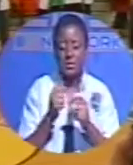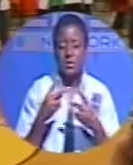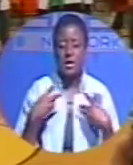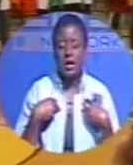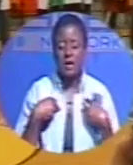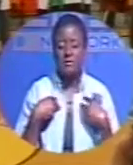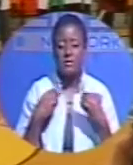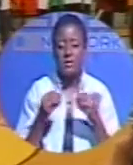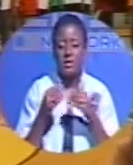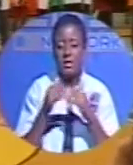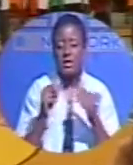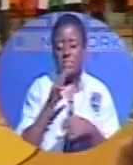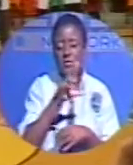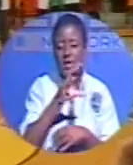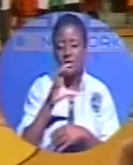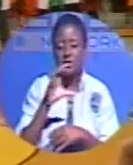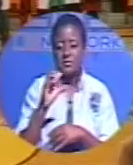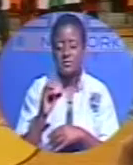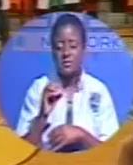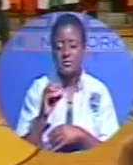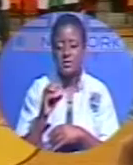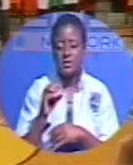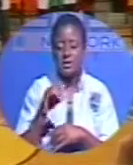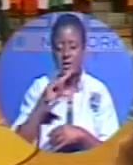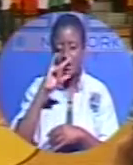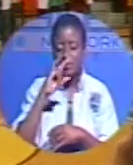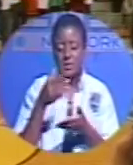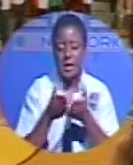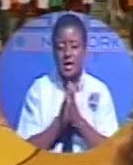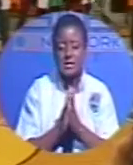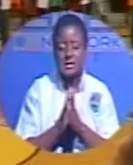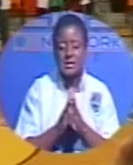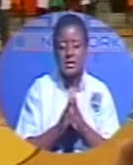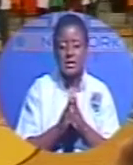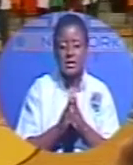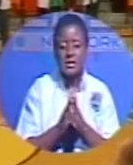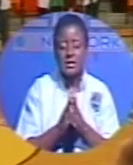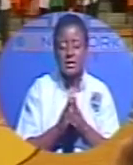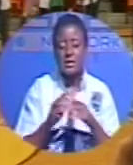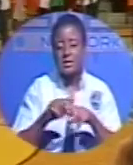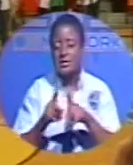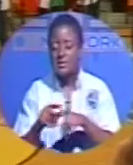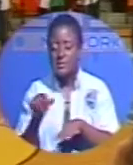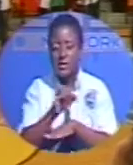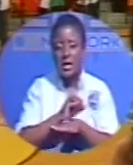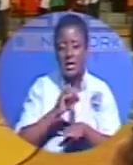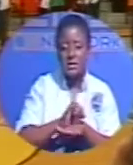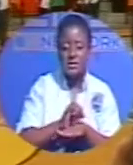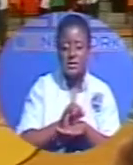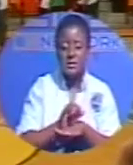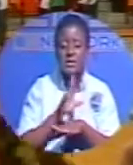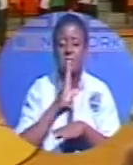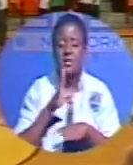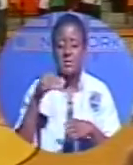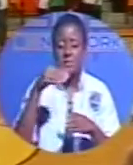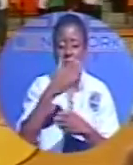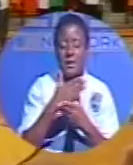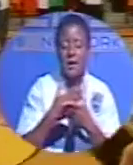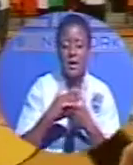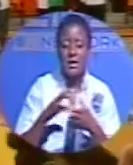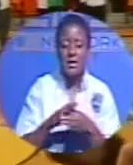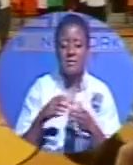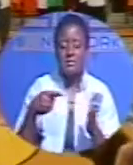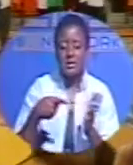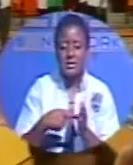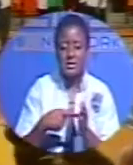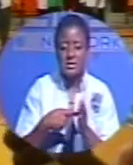350 kids here. So we're asking Nagua, Bimini, Eleuthera to be a part of this. When the high school do tournaments, everyone comes.